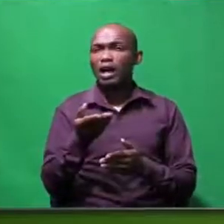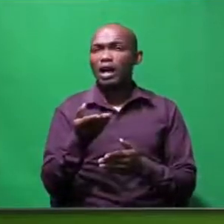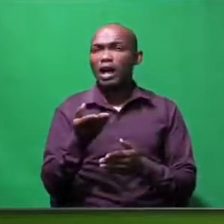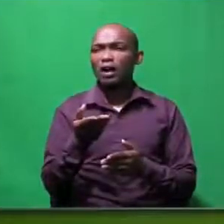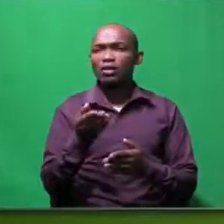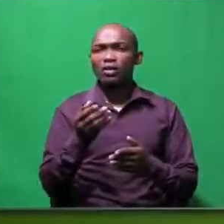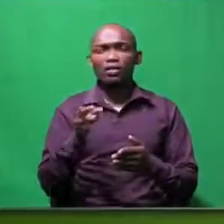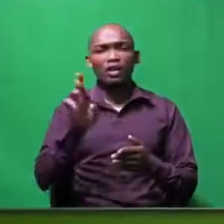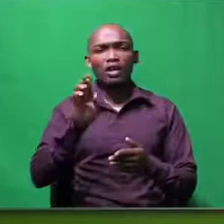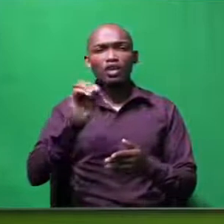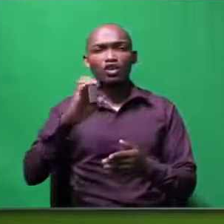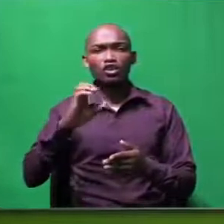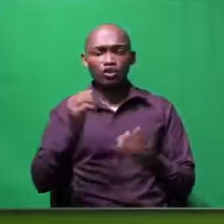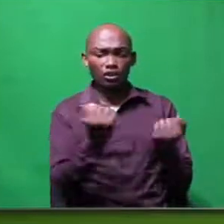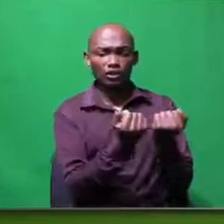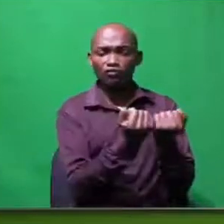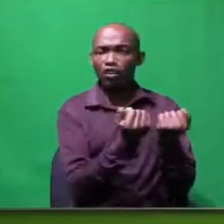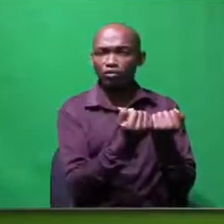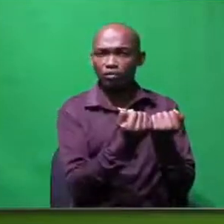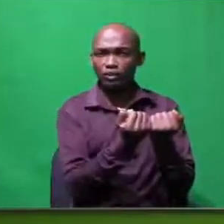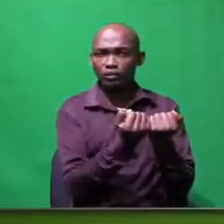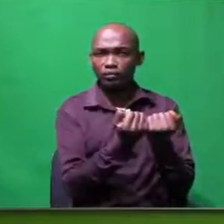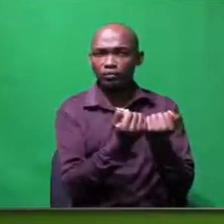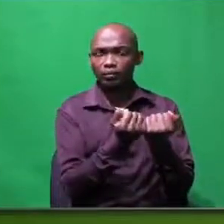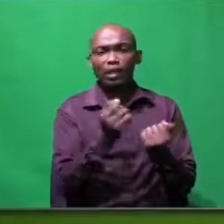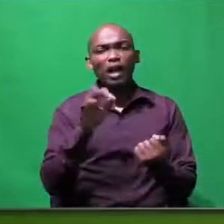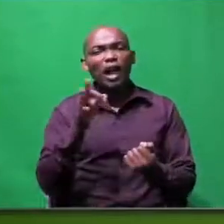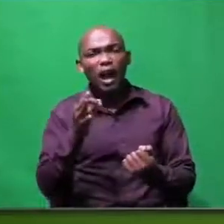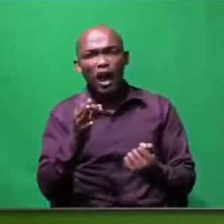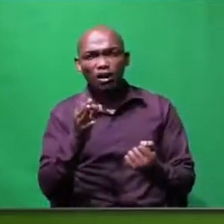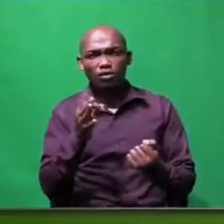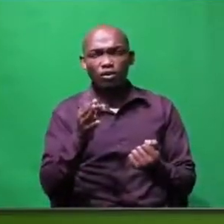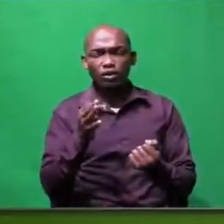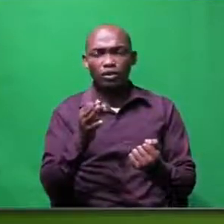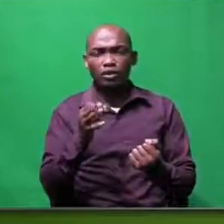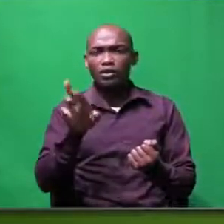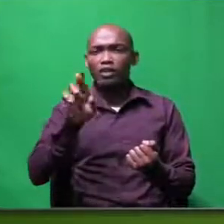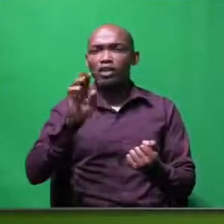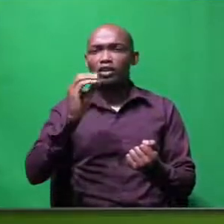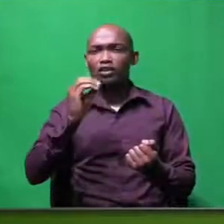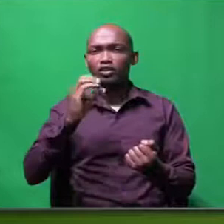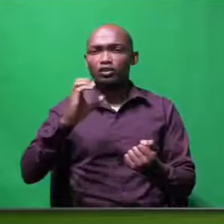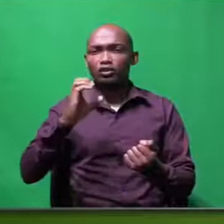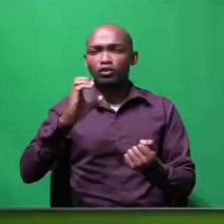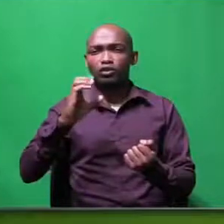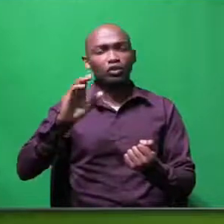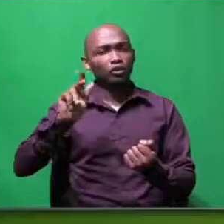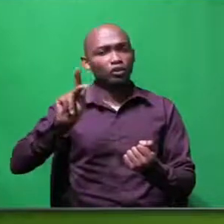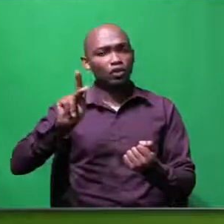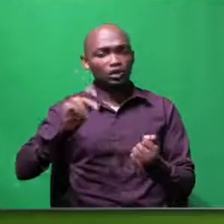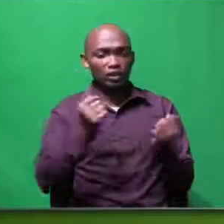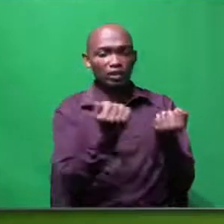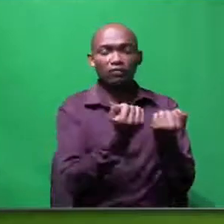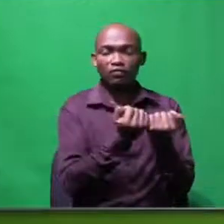formed. How the rock is formed. And the second, we can distinguish a rock